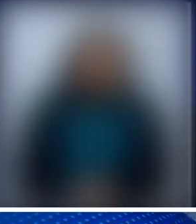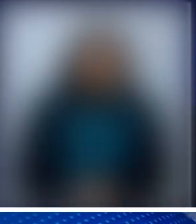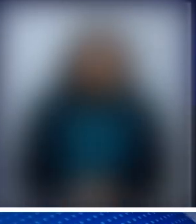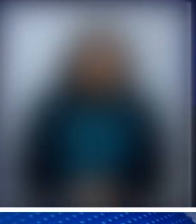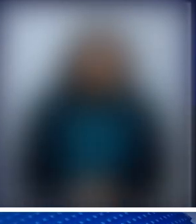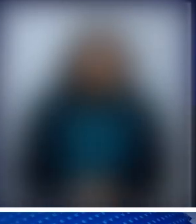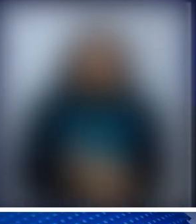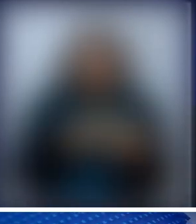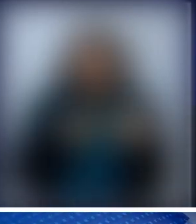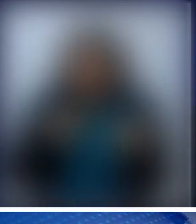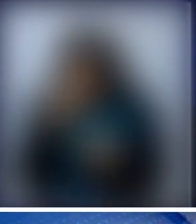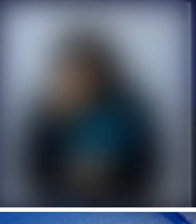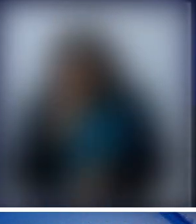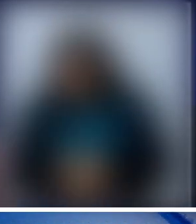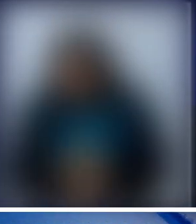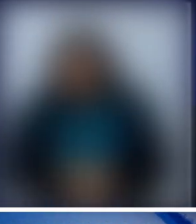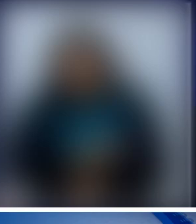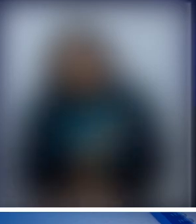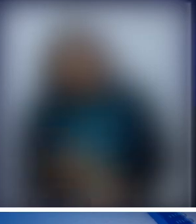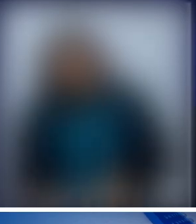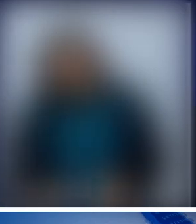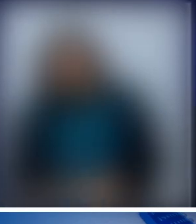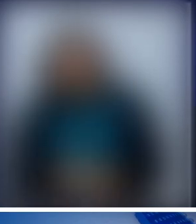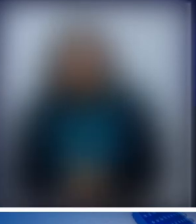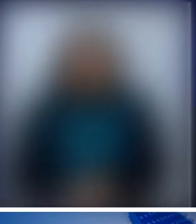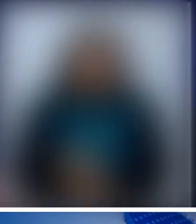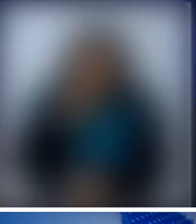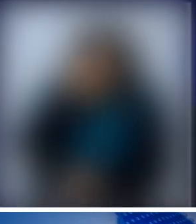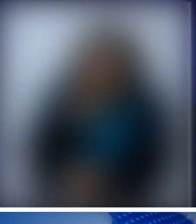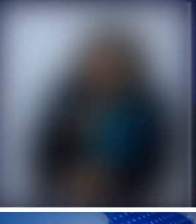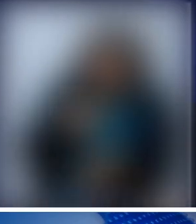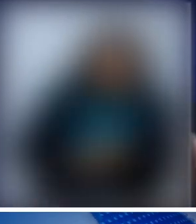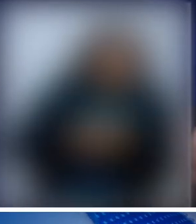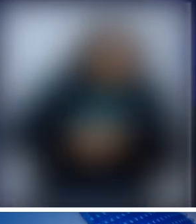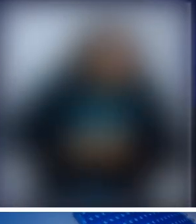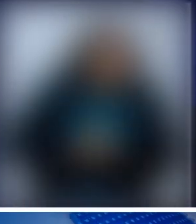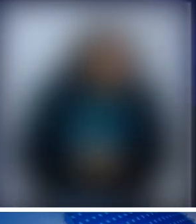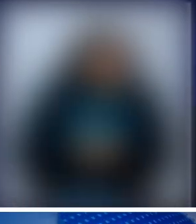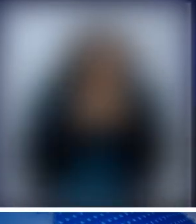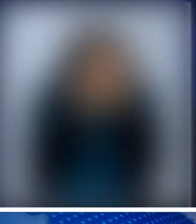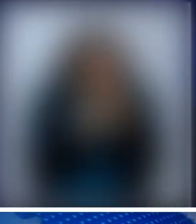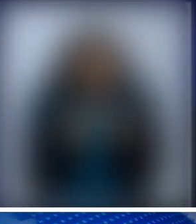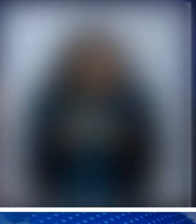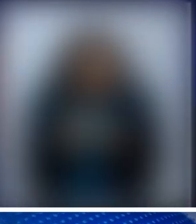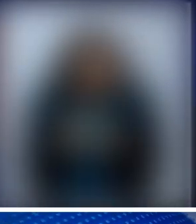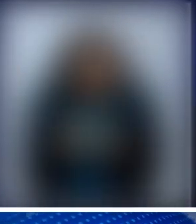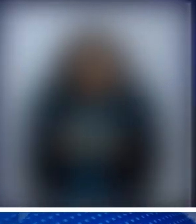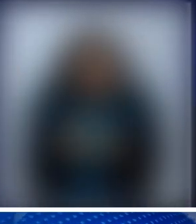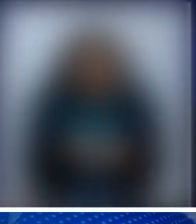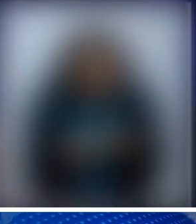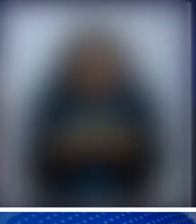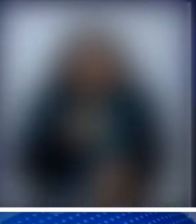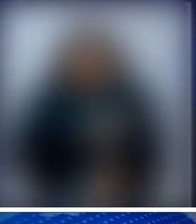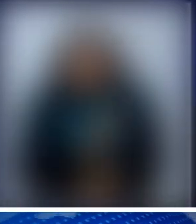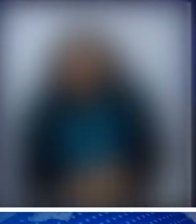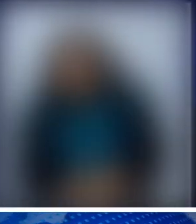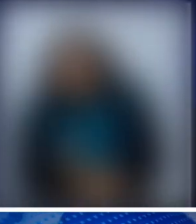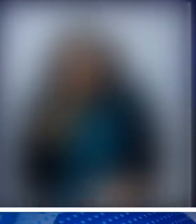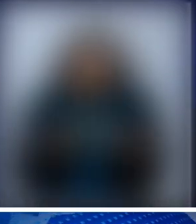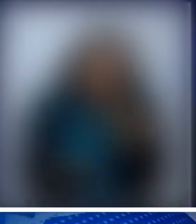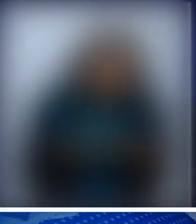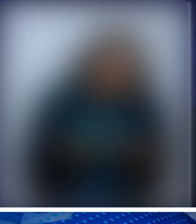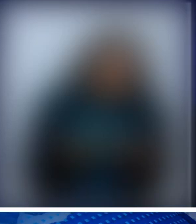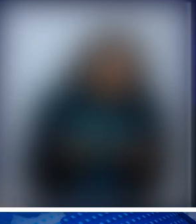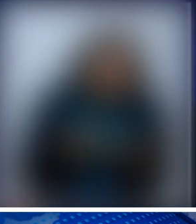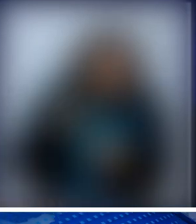water security, how our people are getting water, for instance. Are they getting it from boreholes? Are they getting it from private